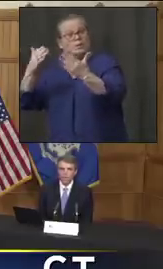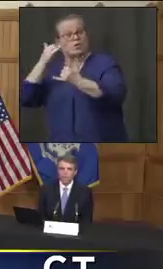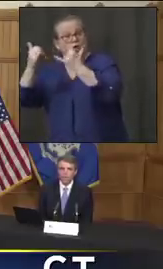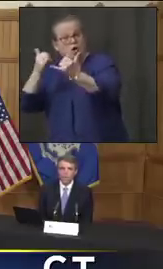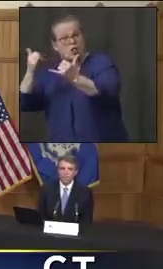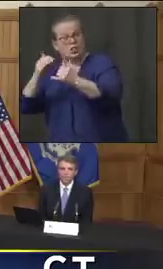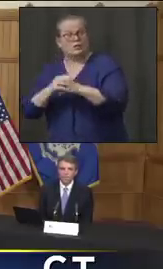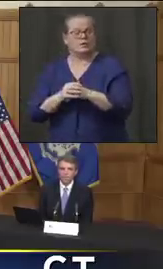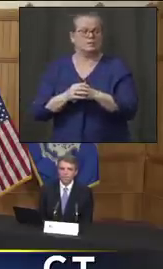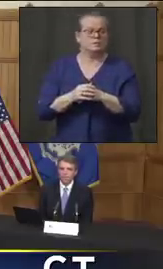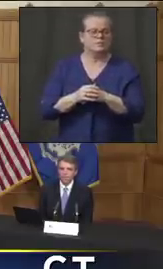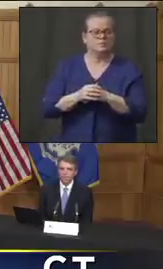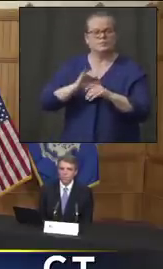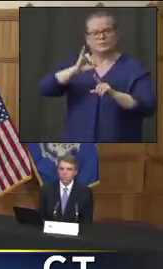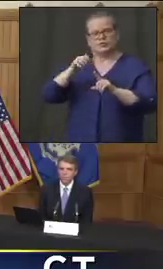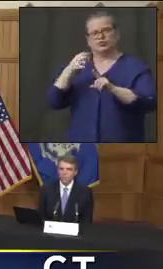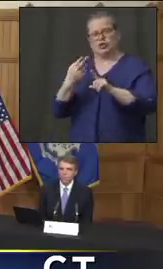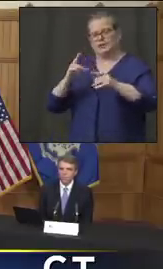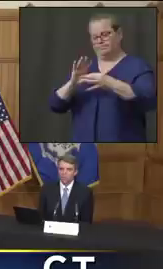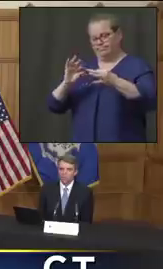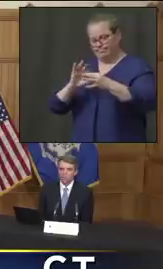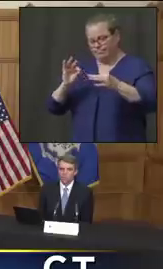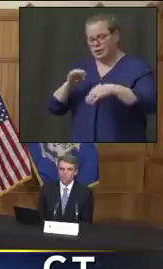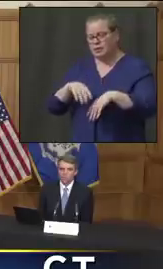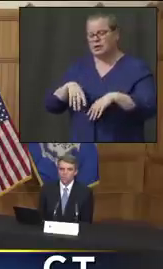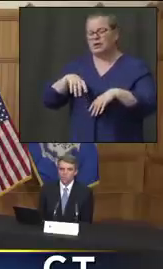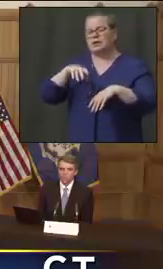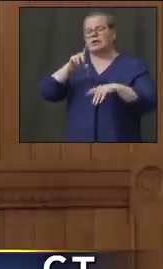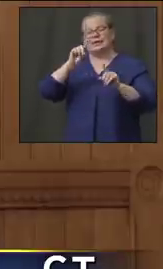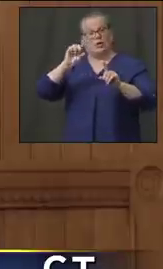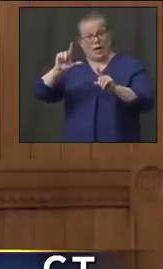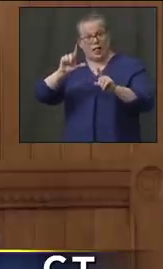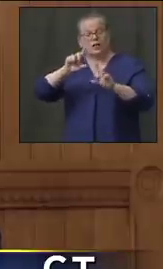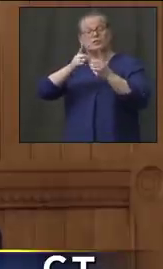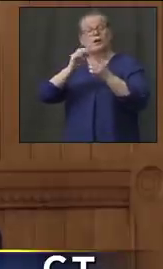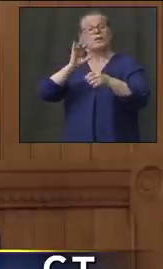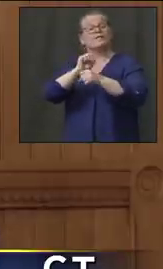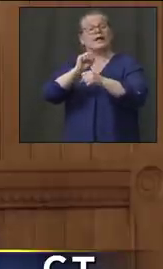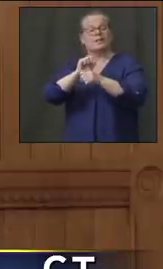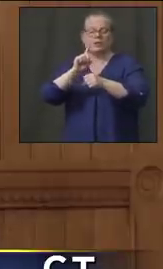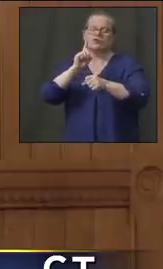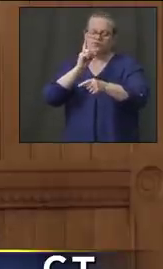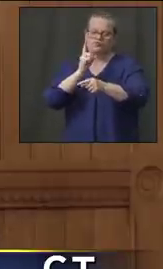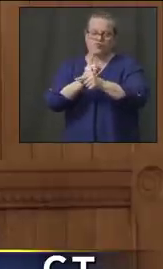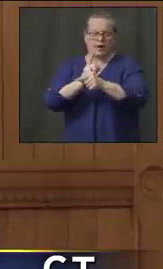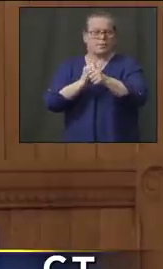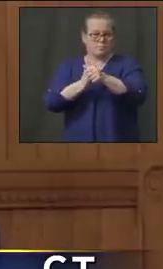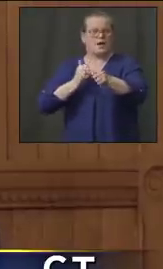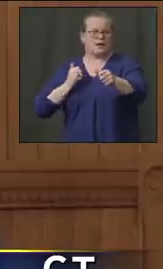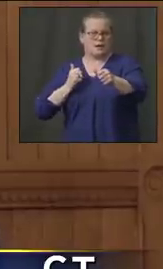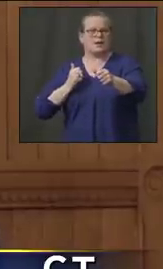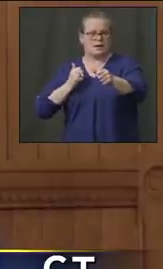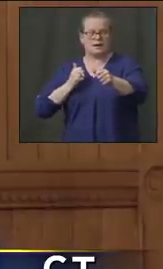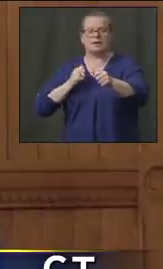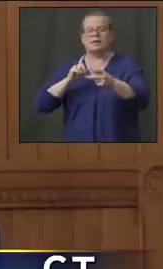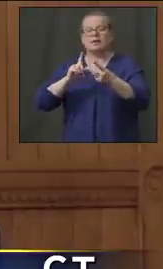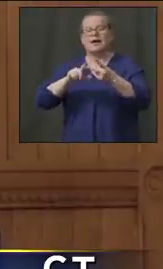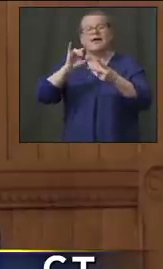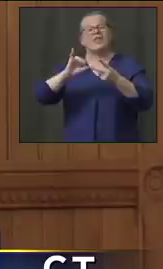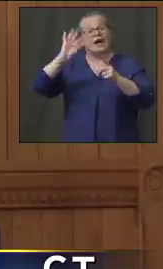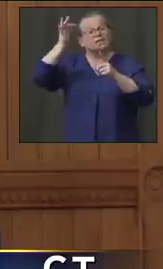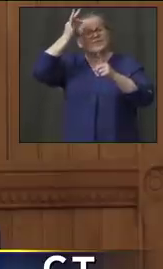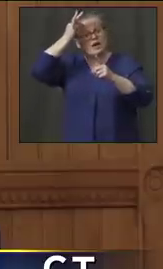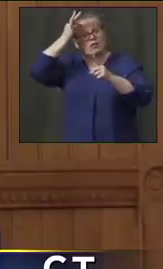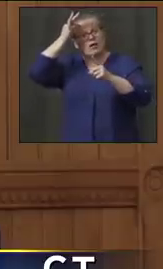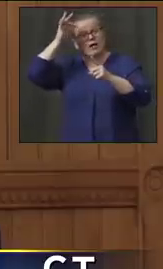their backlog. The $600 checks are going to be all caught up. The top up for the $600 is going to be caught up retroactively